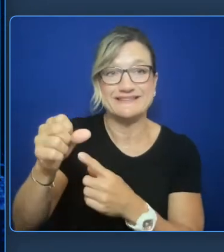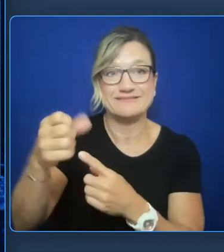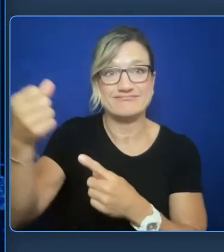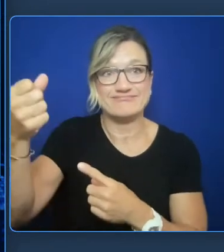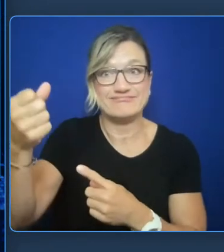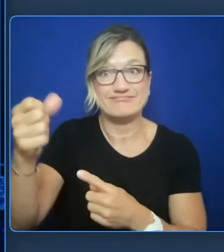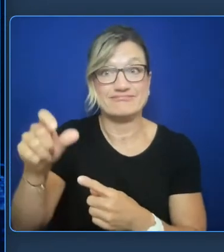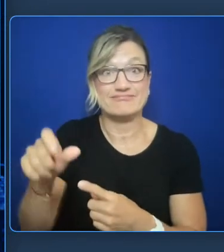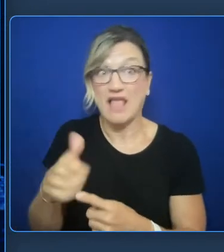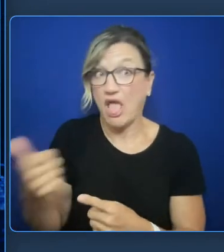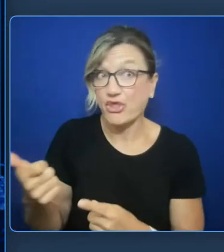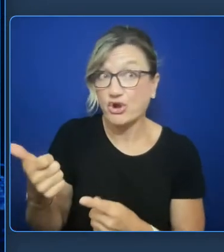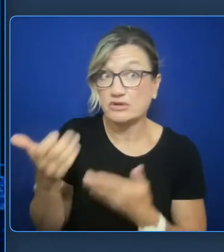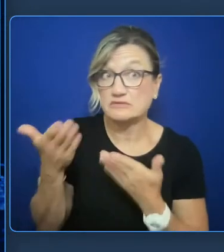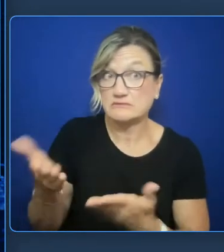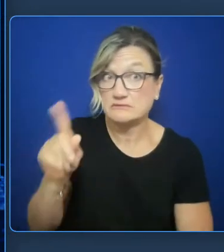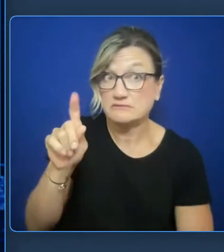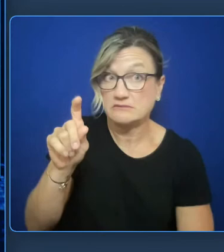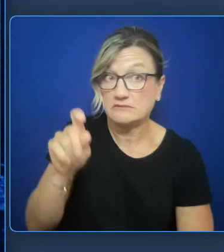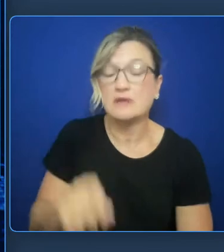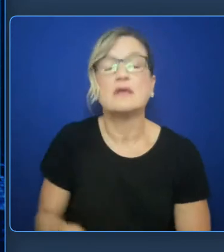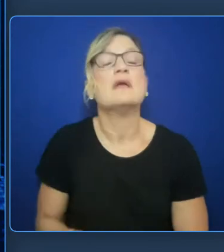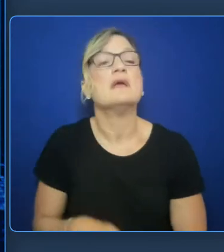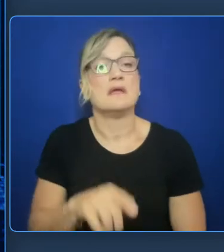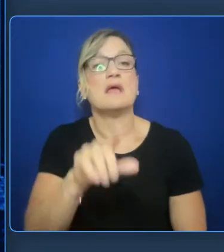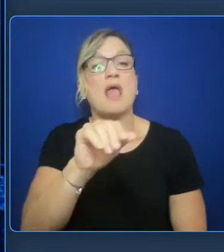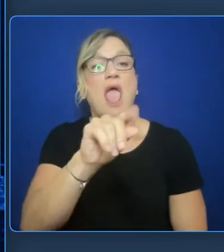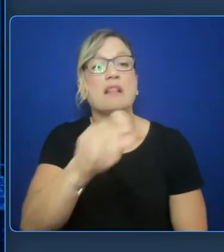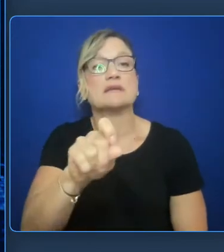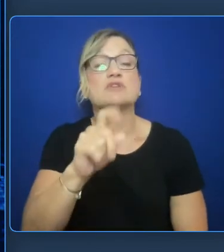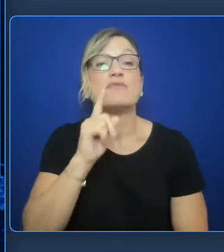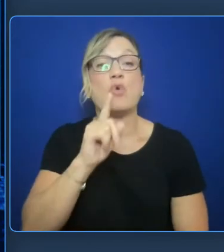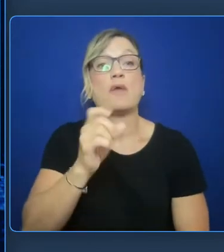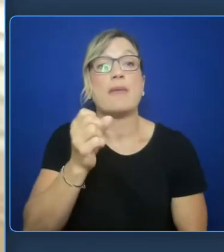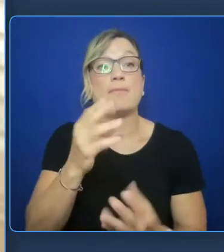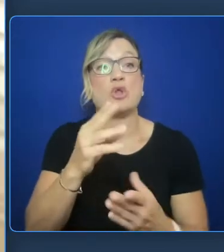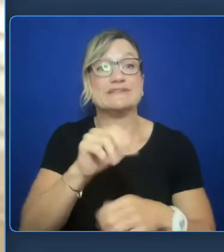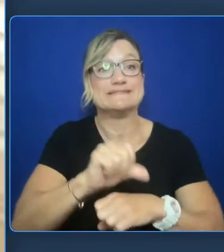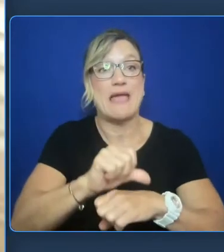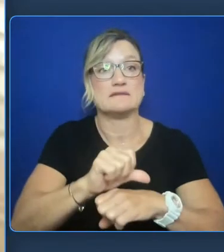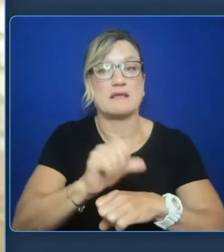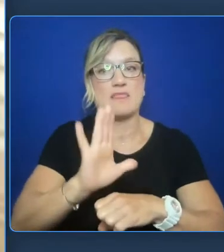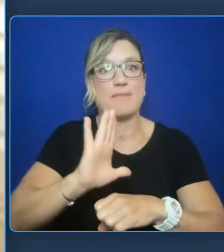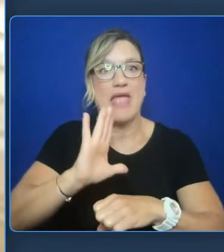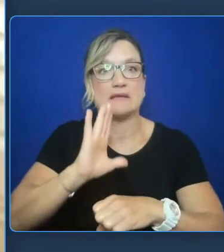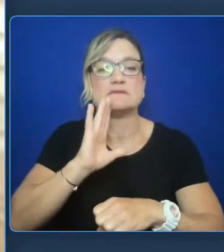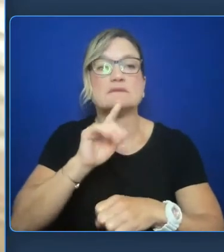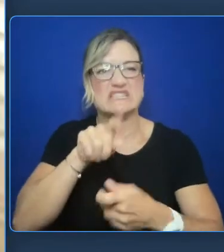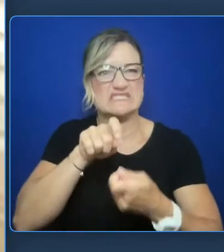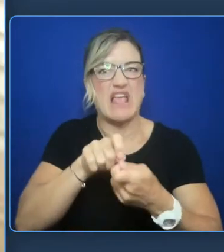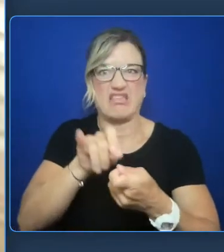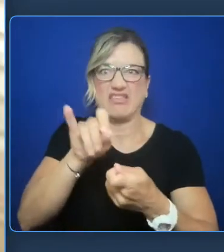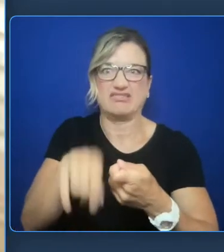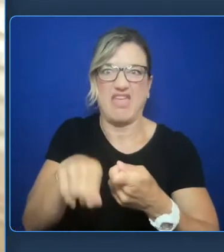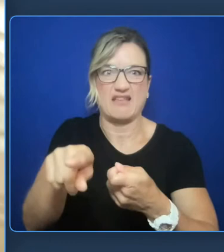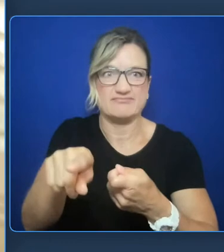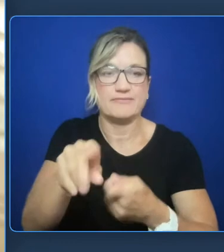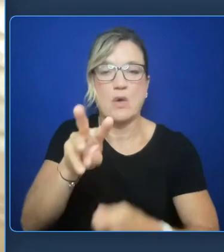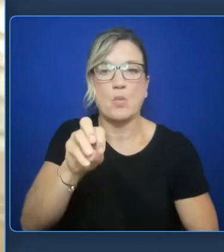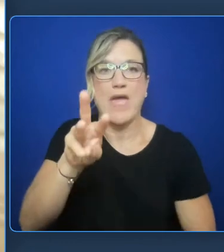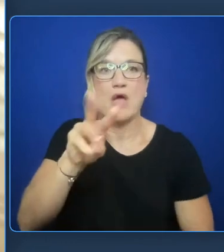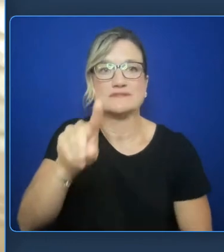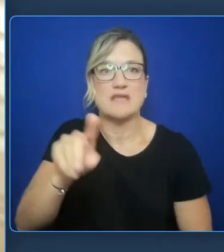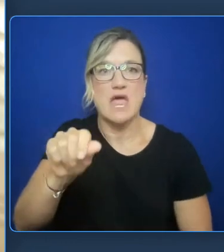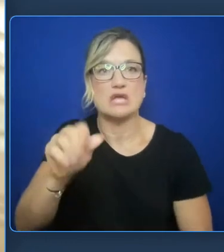Alex? Yeah, for the multicast that we've done in the past, we've done exactly that, which is a Wowza